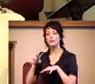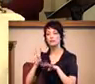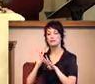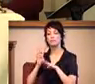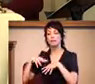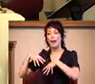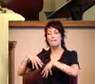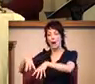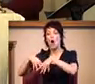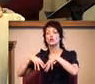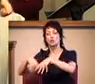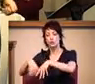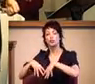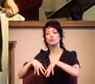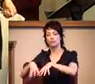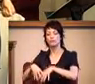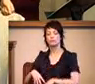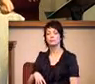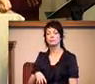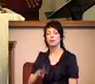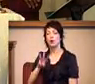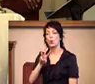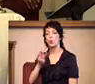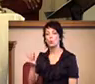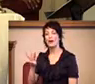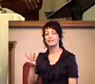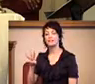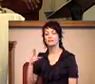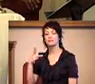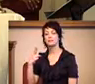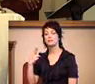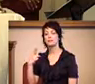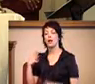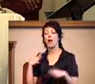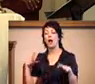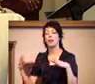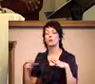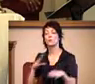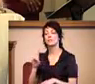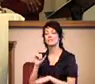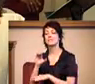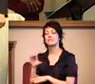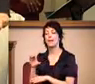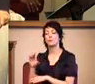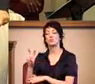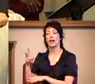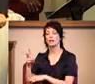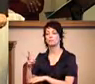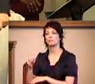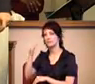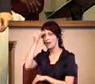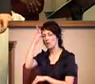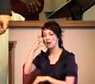West Hollywood on December 2nd. More information with that on the website, et cetera, et cetera.